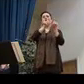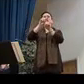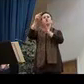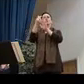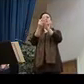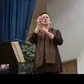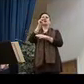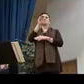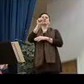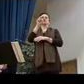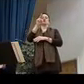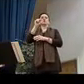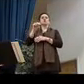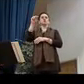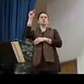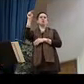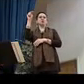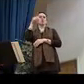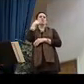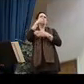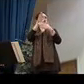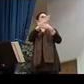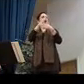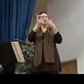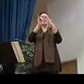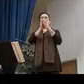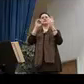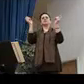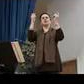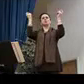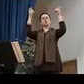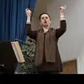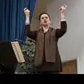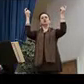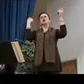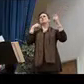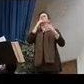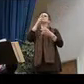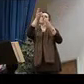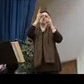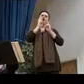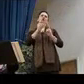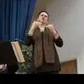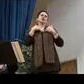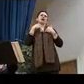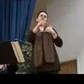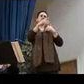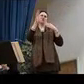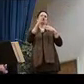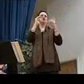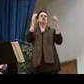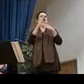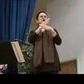share with us commencement celebration. We are so honored to have you share this day with us. Thank you for being here.